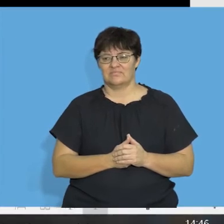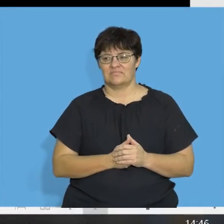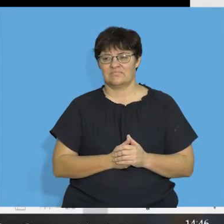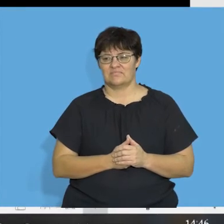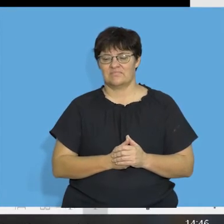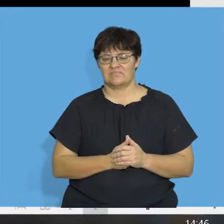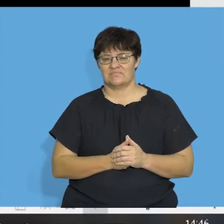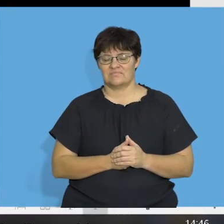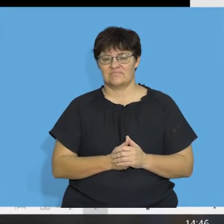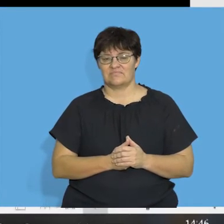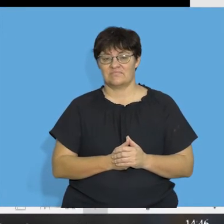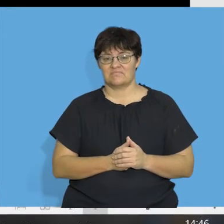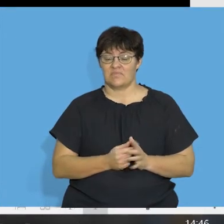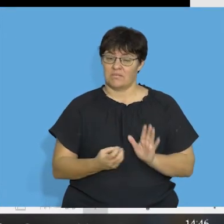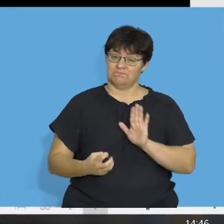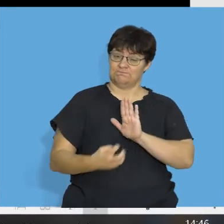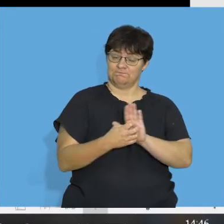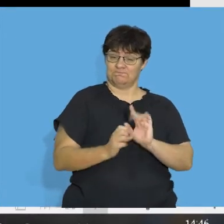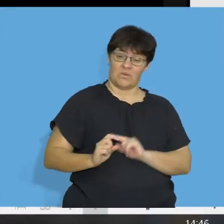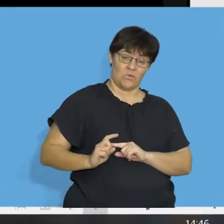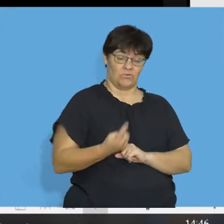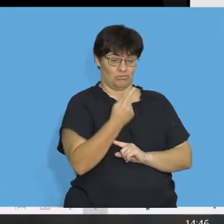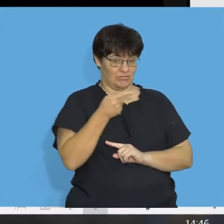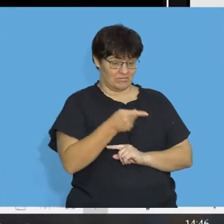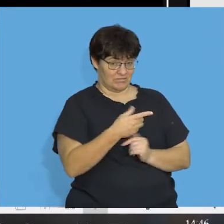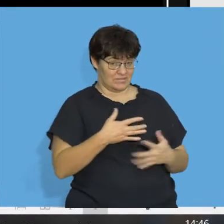go back to our original diagram.